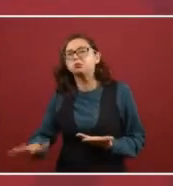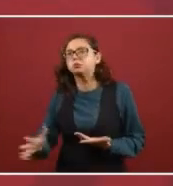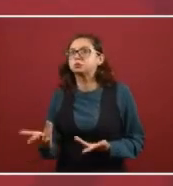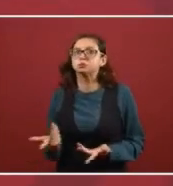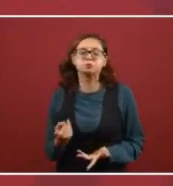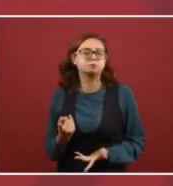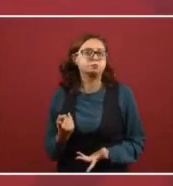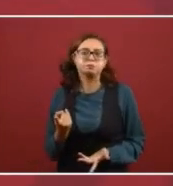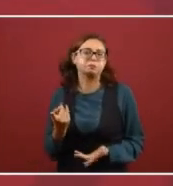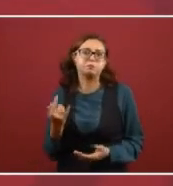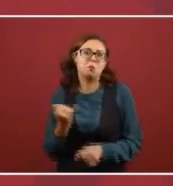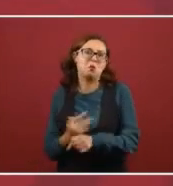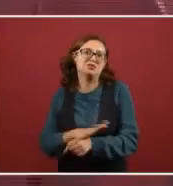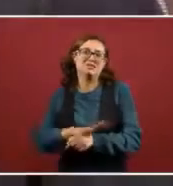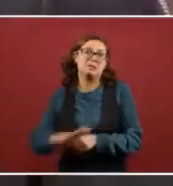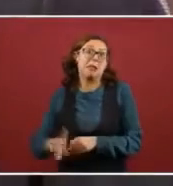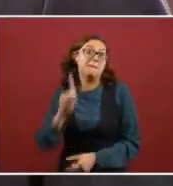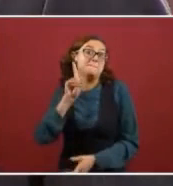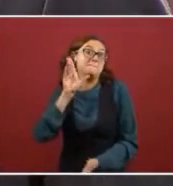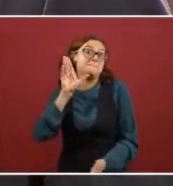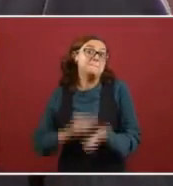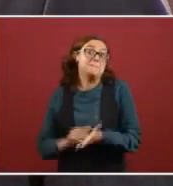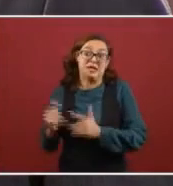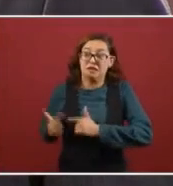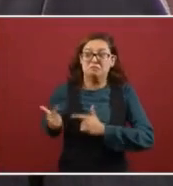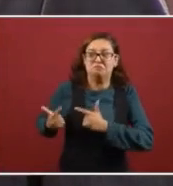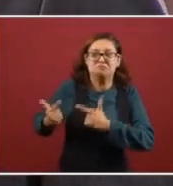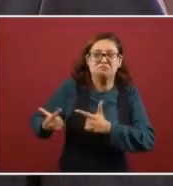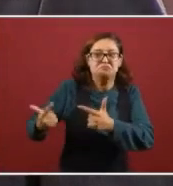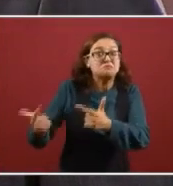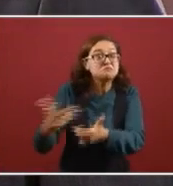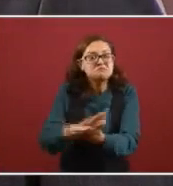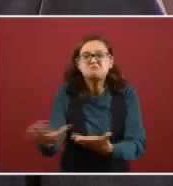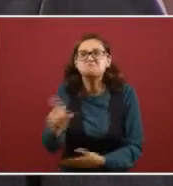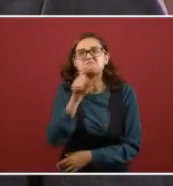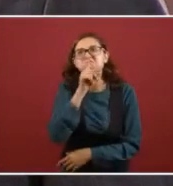They wouldn't even be able to finish it in 1,000